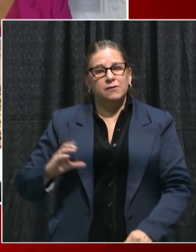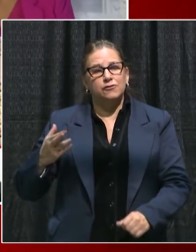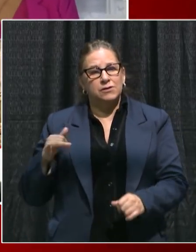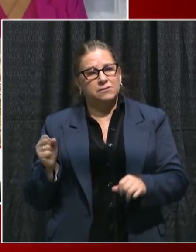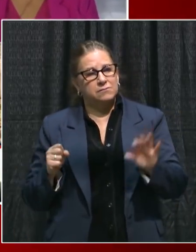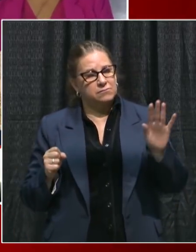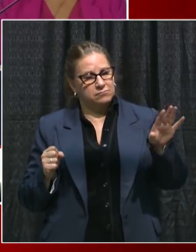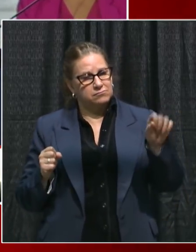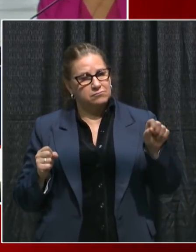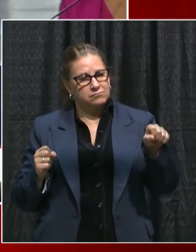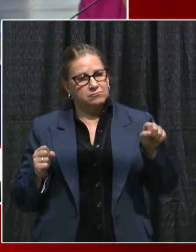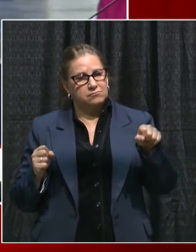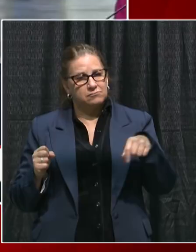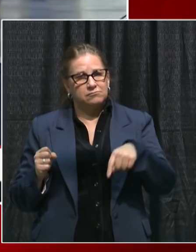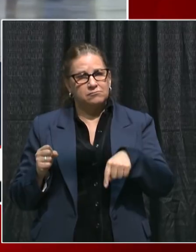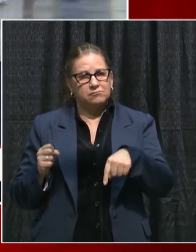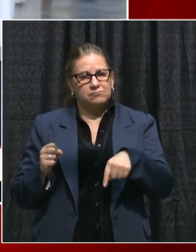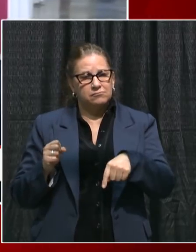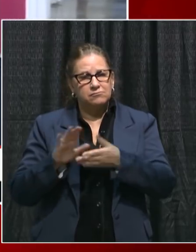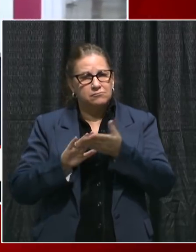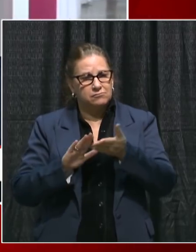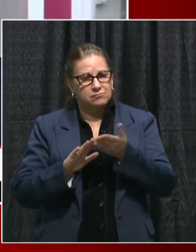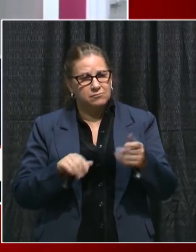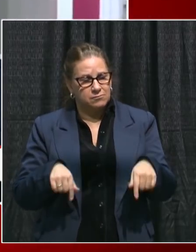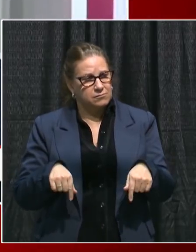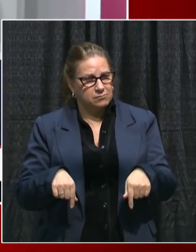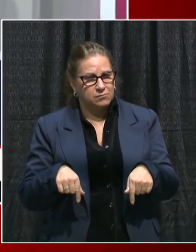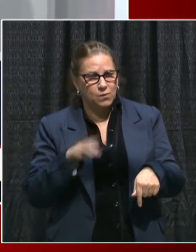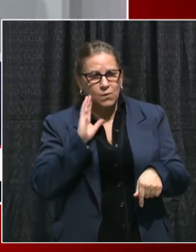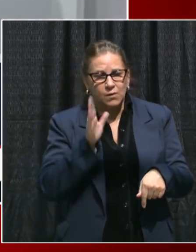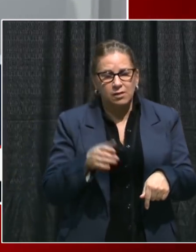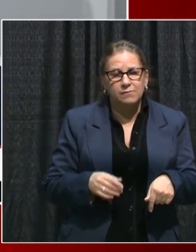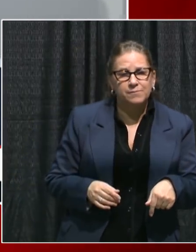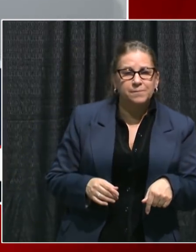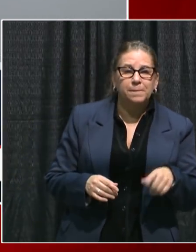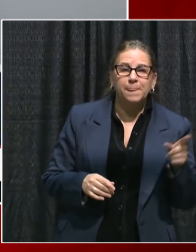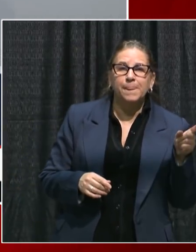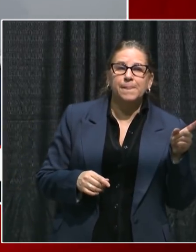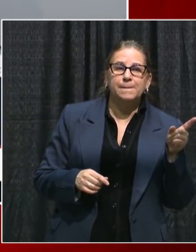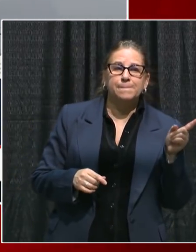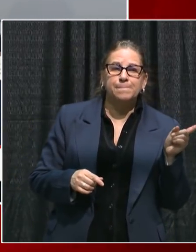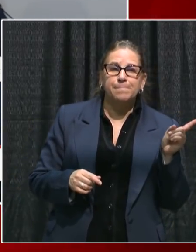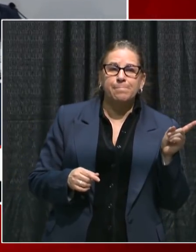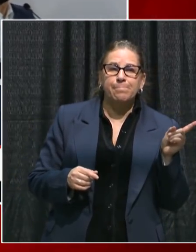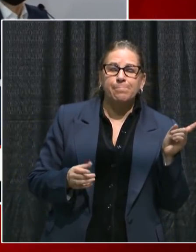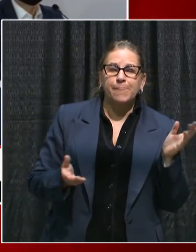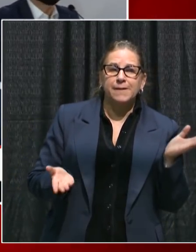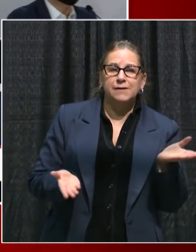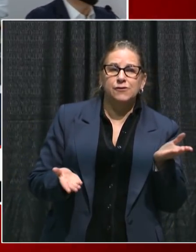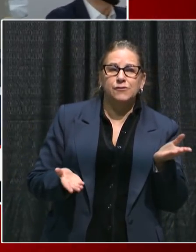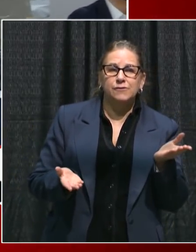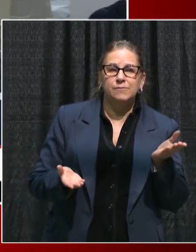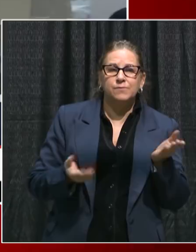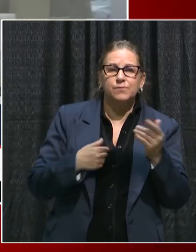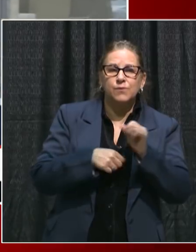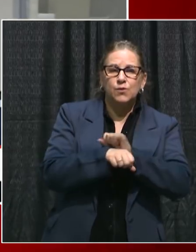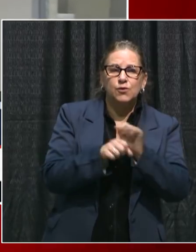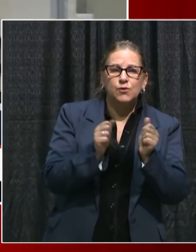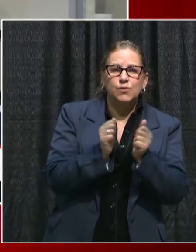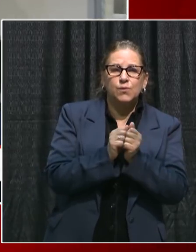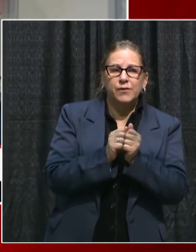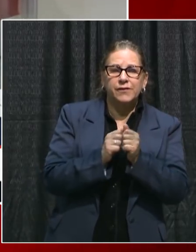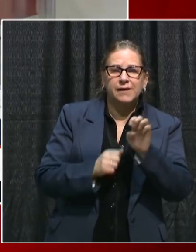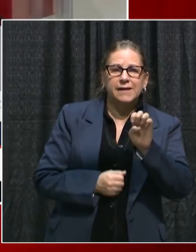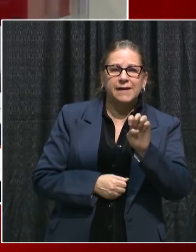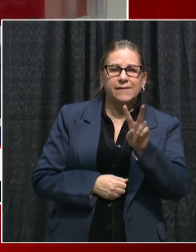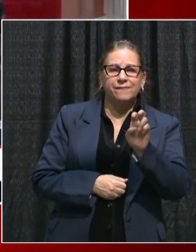we're operating. Sure. The operating costs here, we work through Events DC to ensure that as long